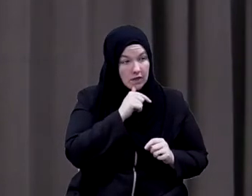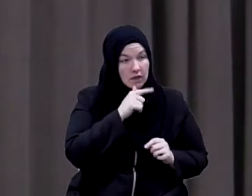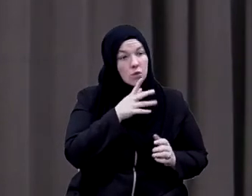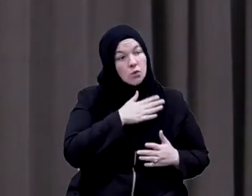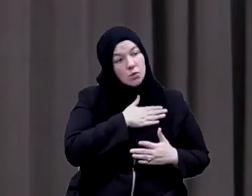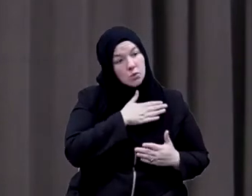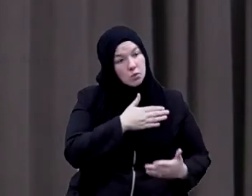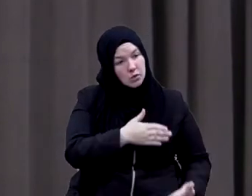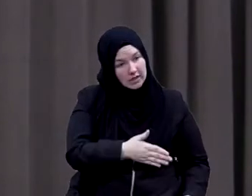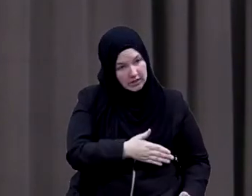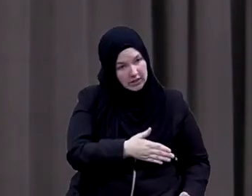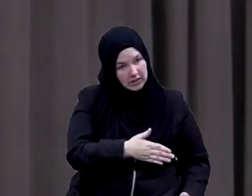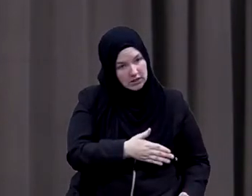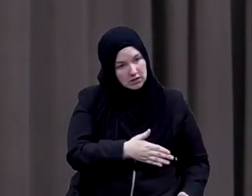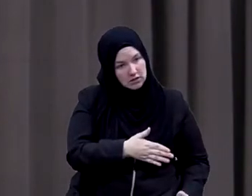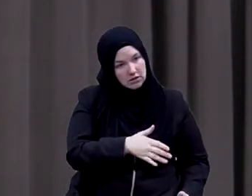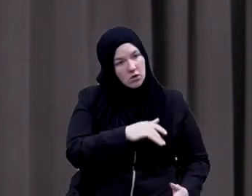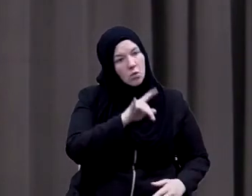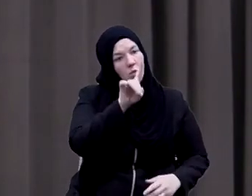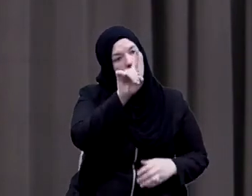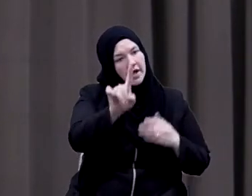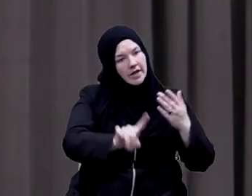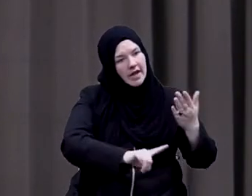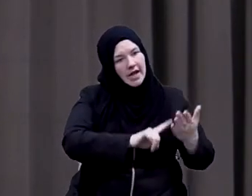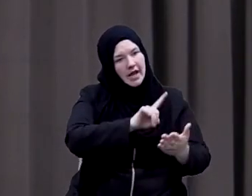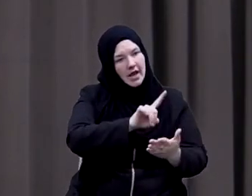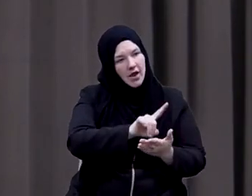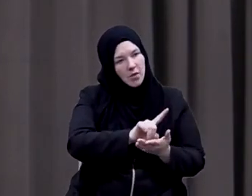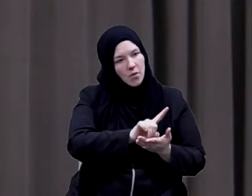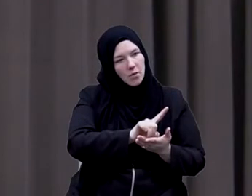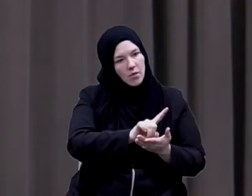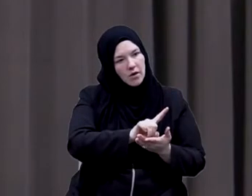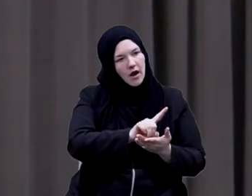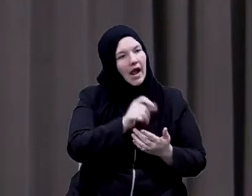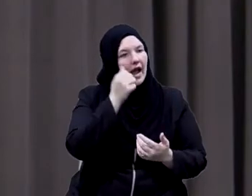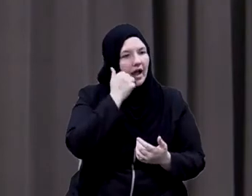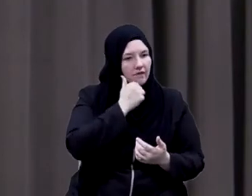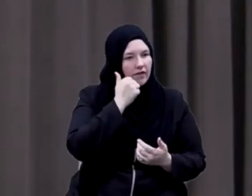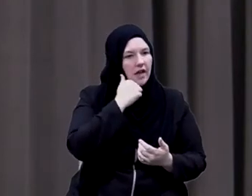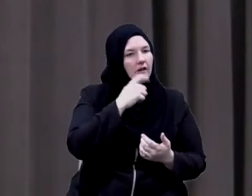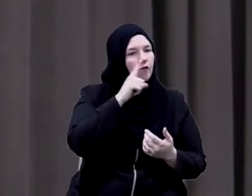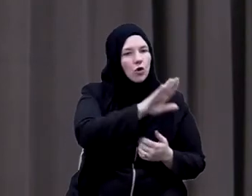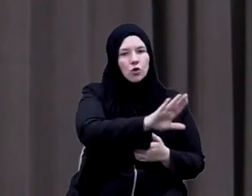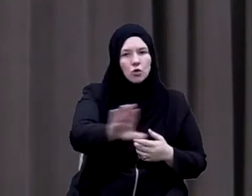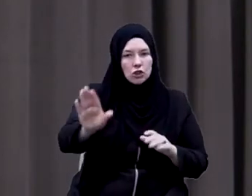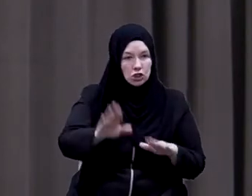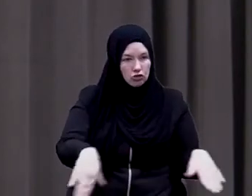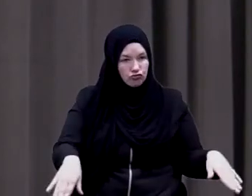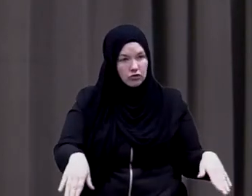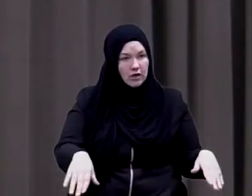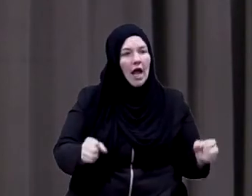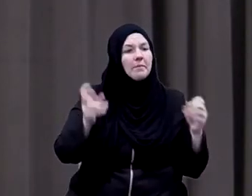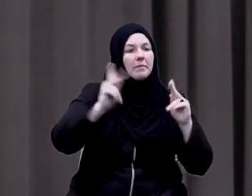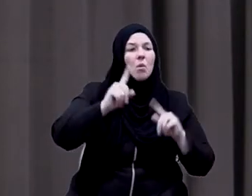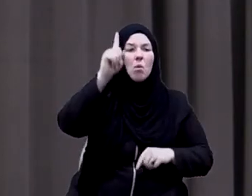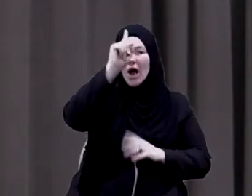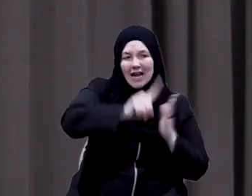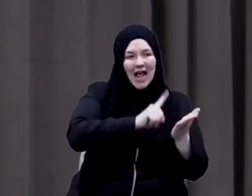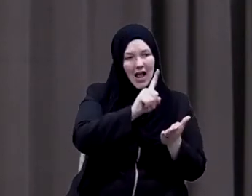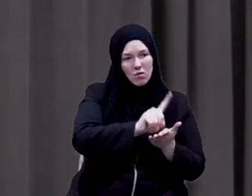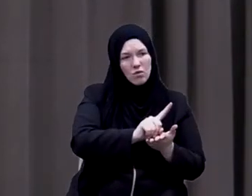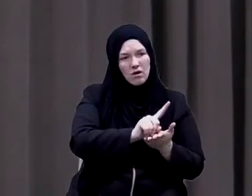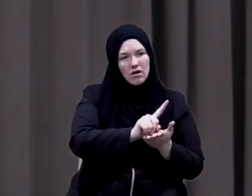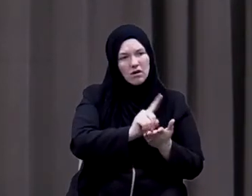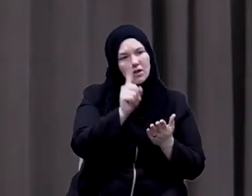is willing to spend an hour a day for the sake of his or her children? Can I see a show of hands?